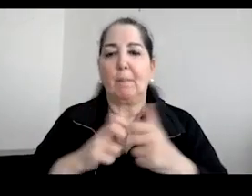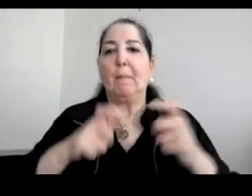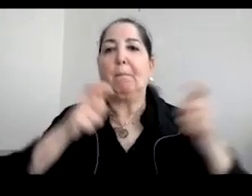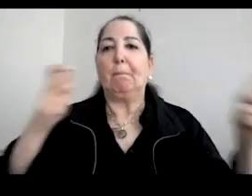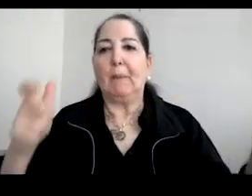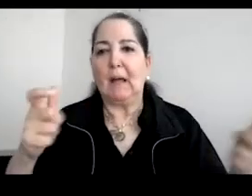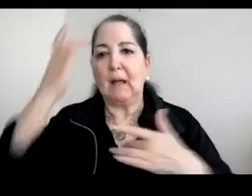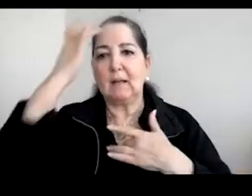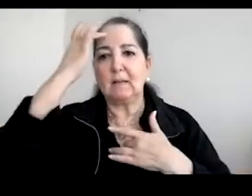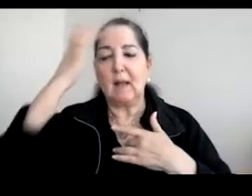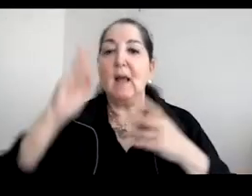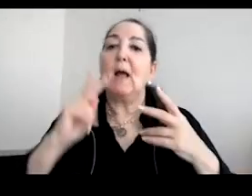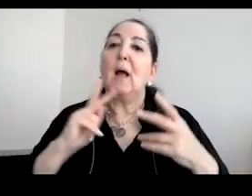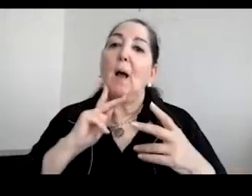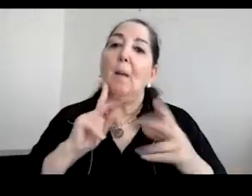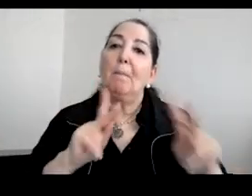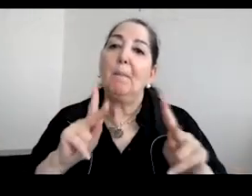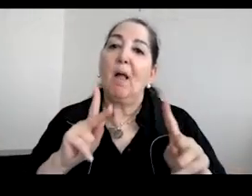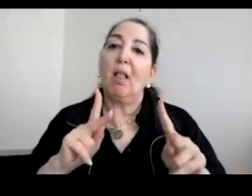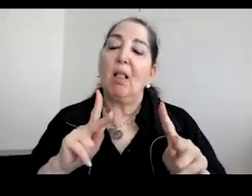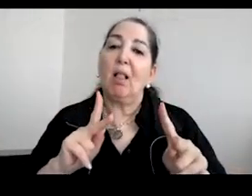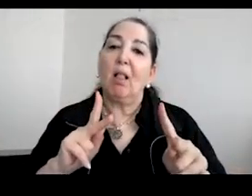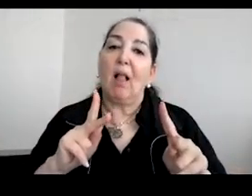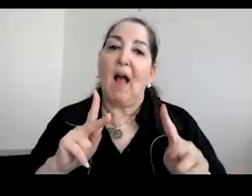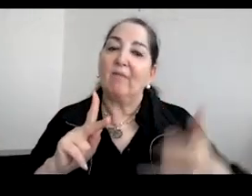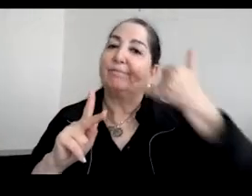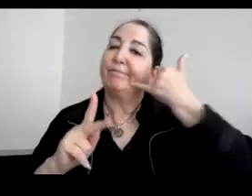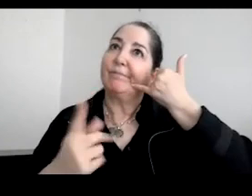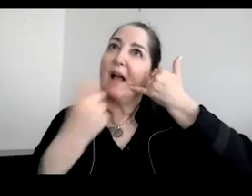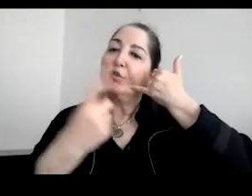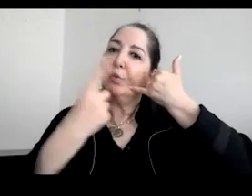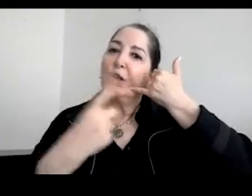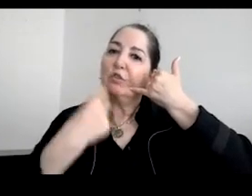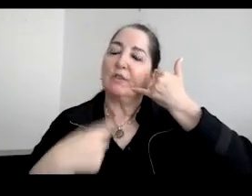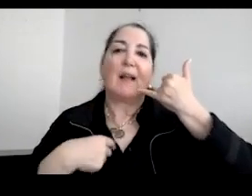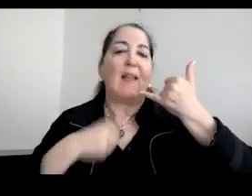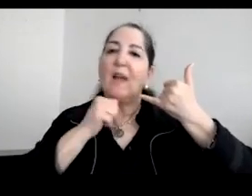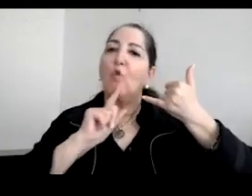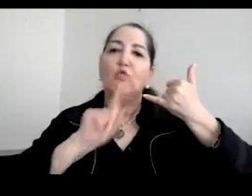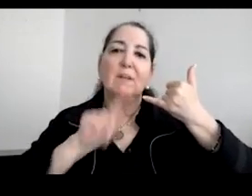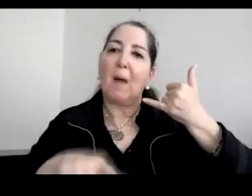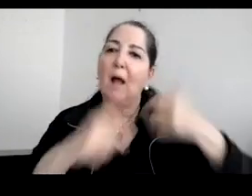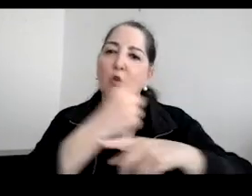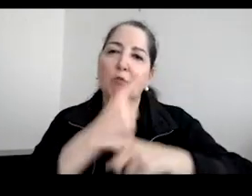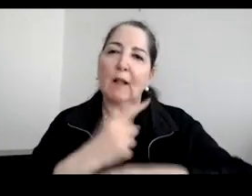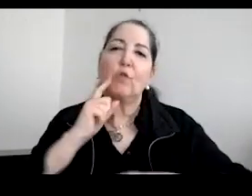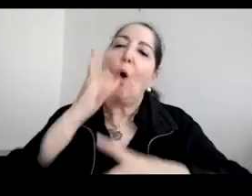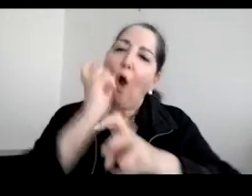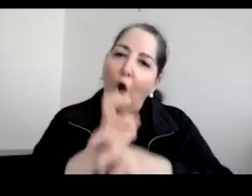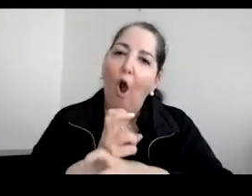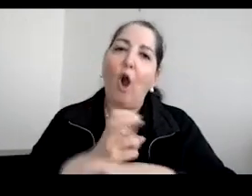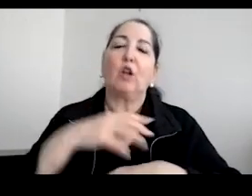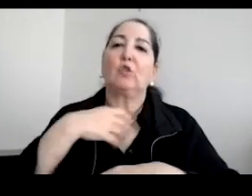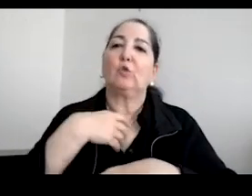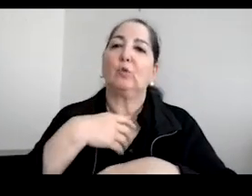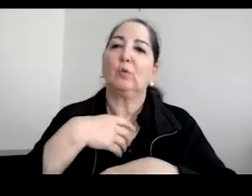question designers intended them to be answered. And because of that, it's difficult to really get an accurate measure. But the patterns